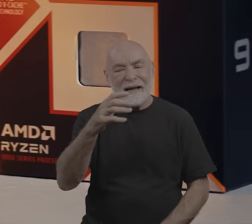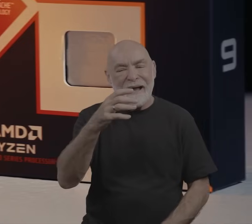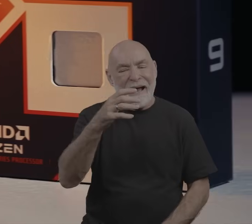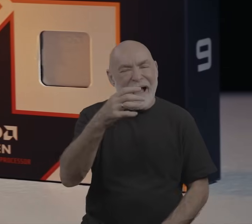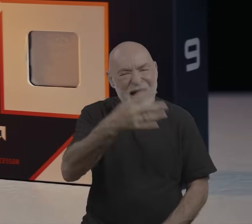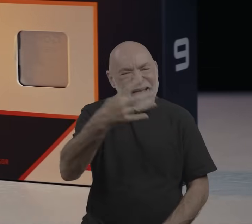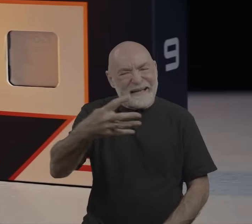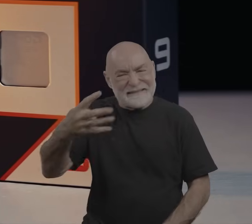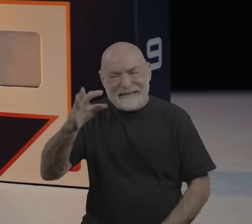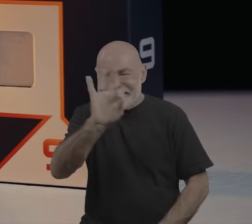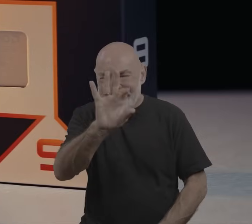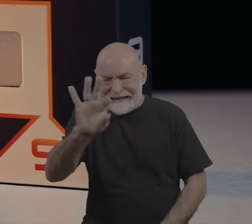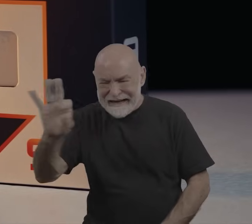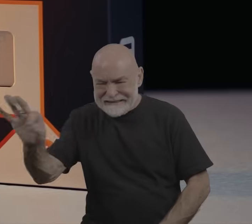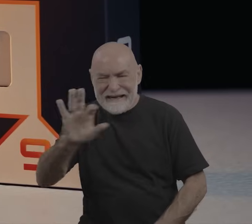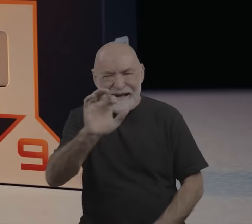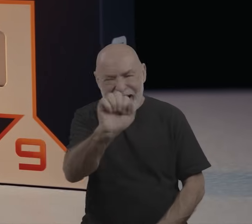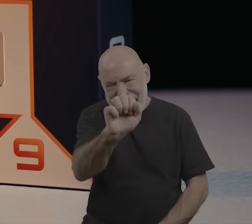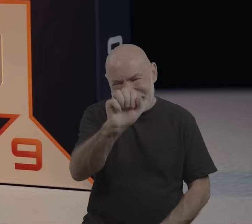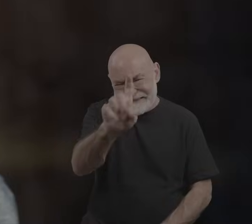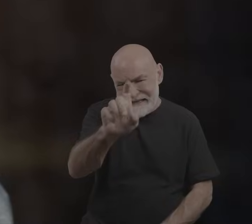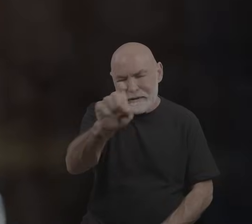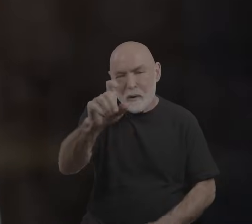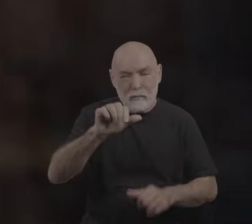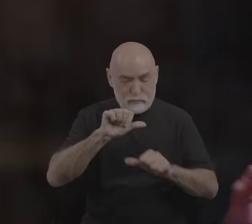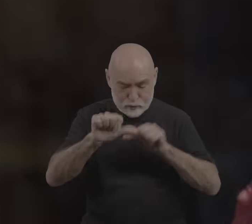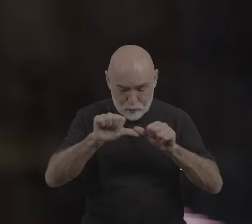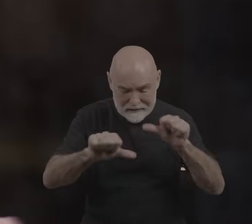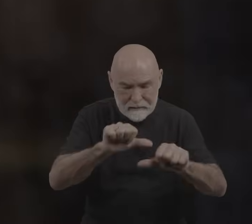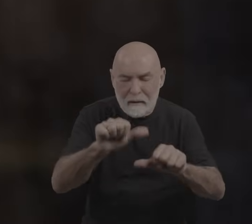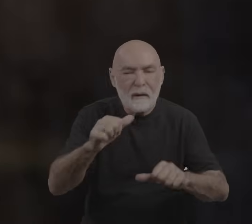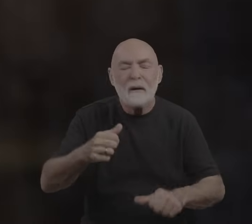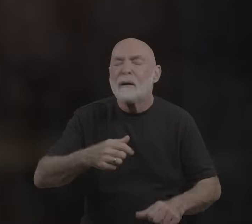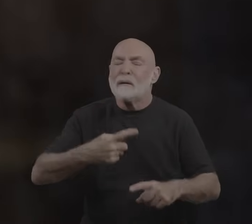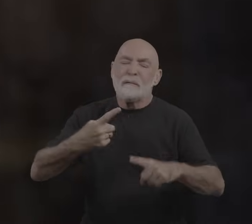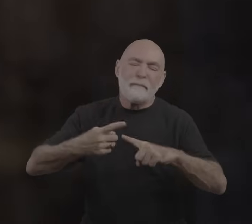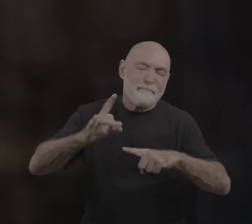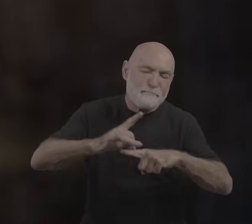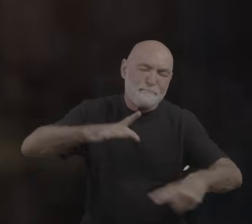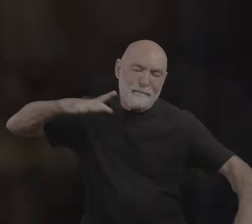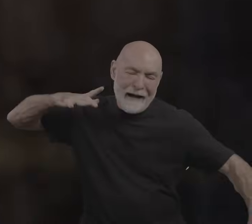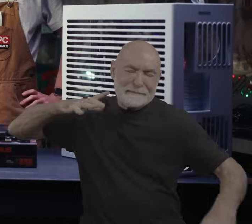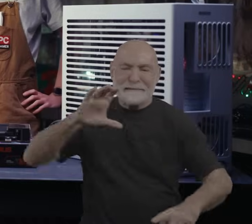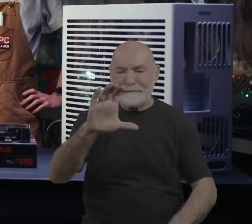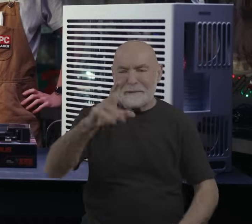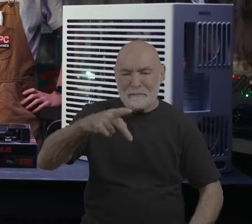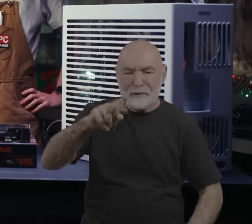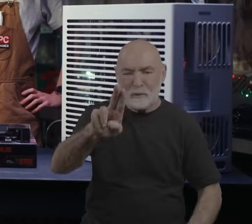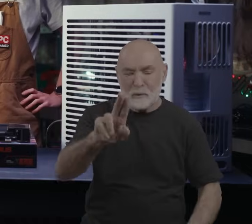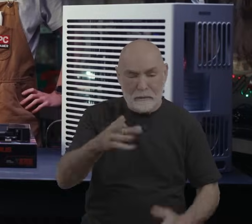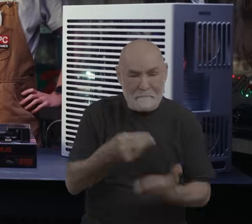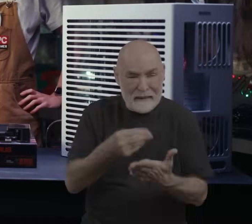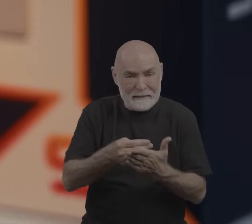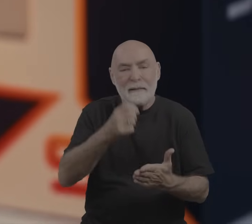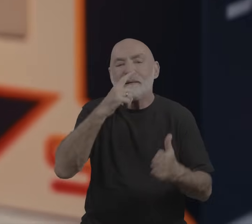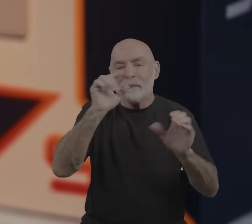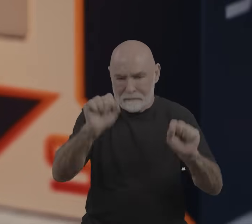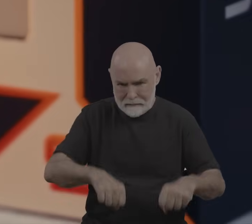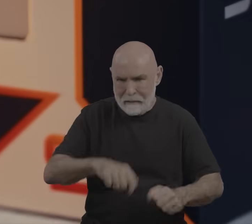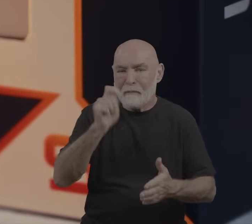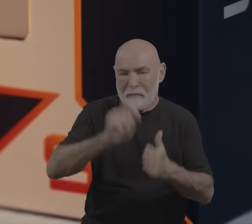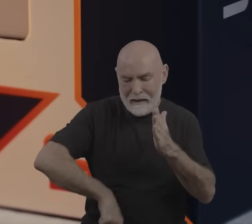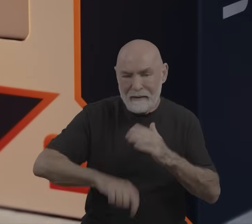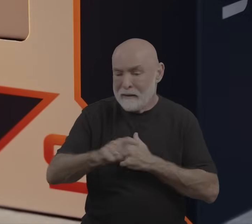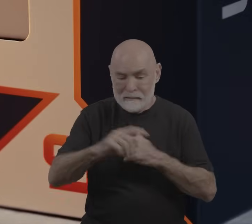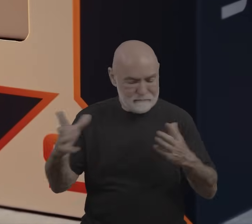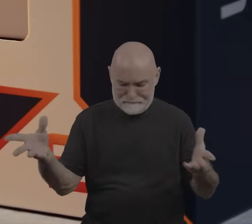Ryzen 9 9950 X3D processor. Put simply, this is the fastest 16-core consumer CPU money can buy. It combines